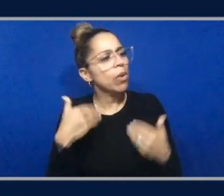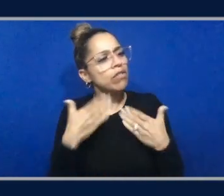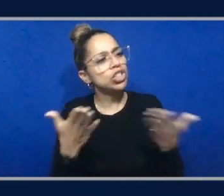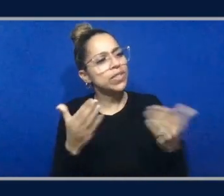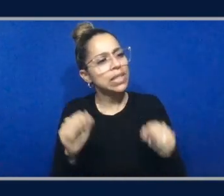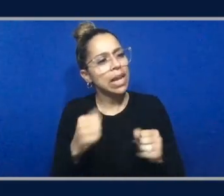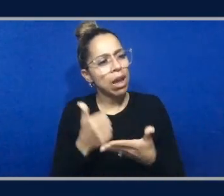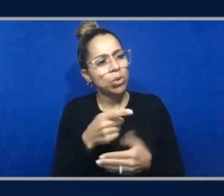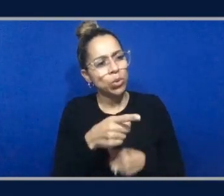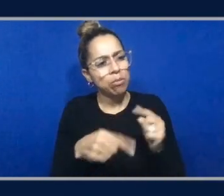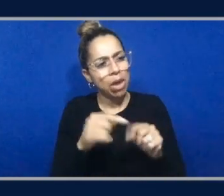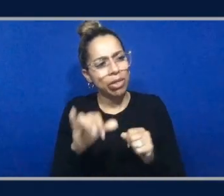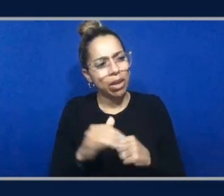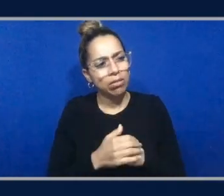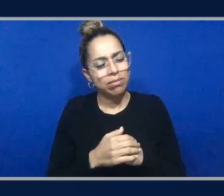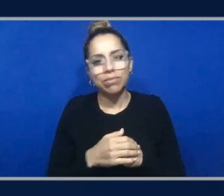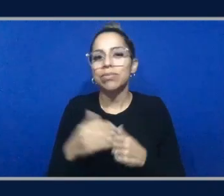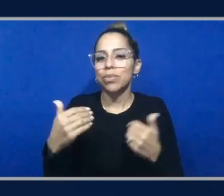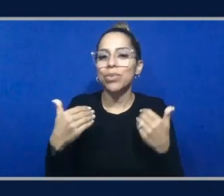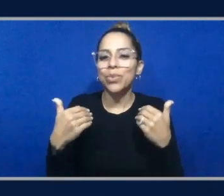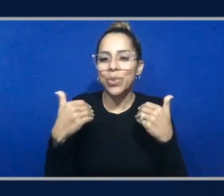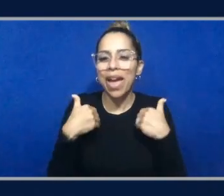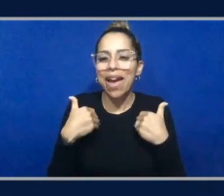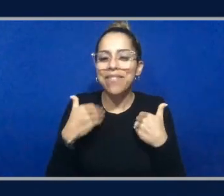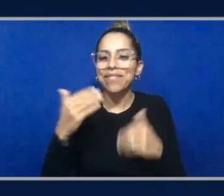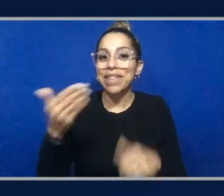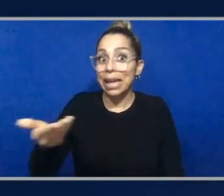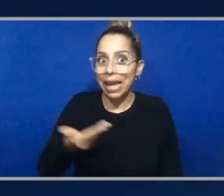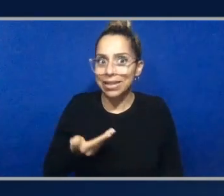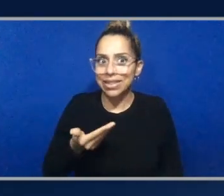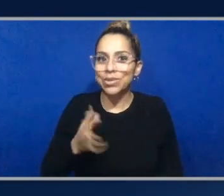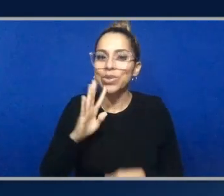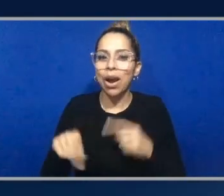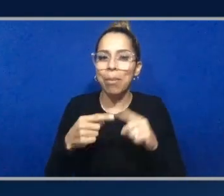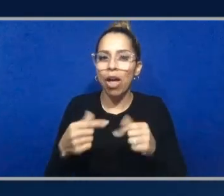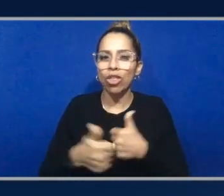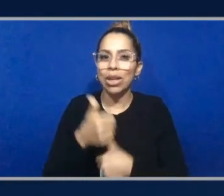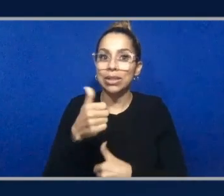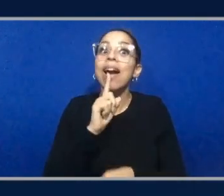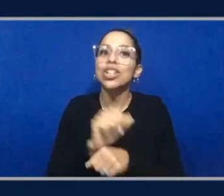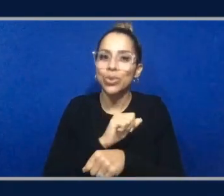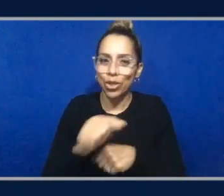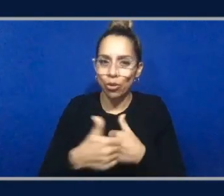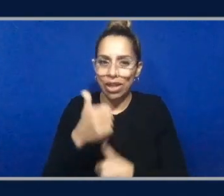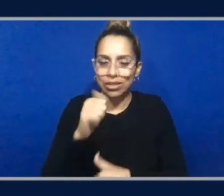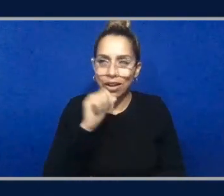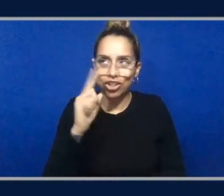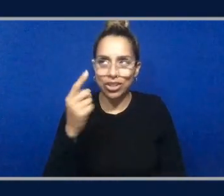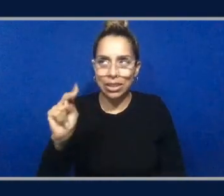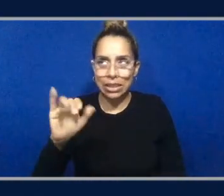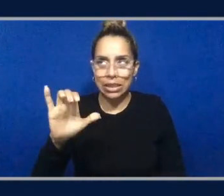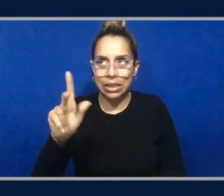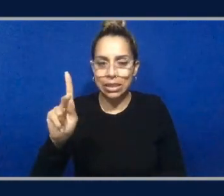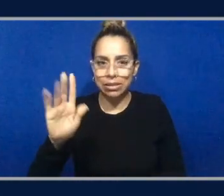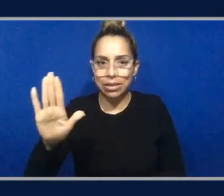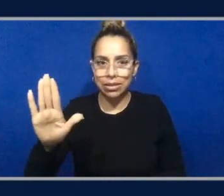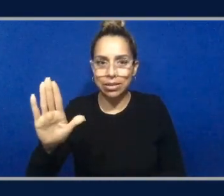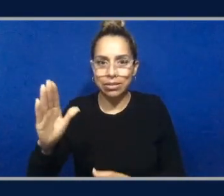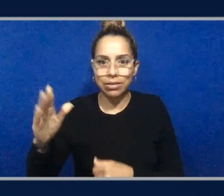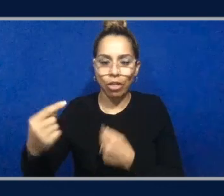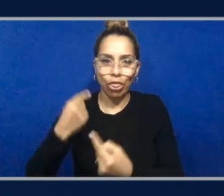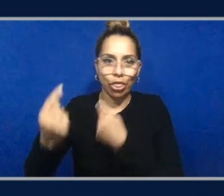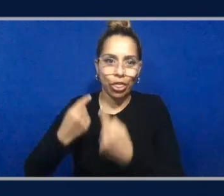talk to us about threats and actual threats, not just the ones that Nick makes. Those are... Anyway, please introduce yourself to the audience.